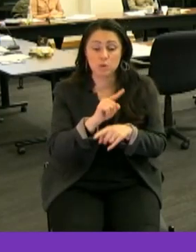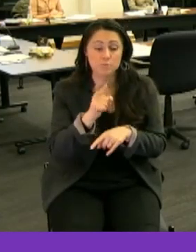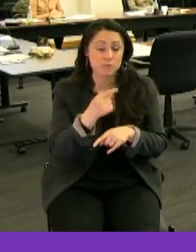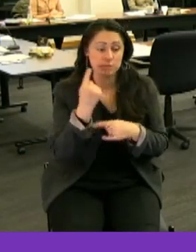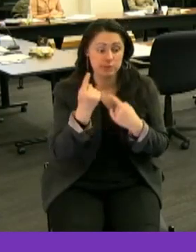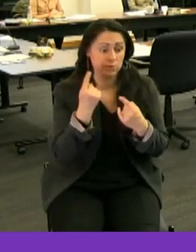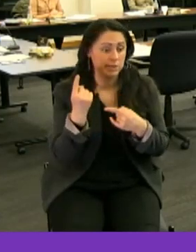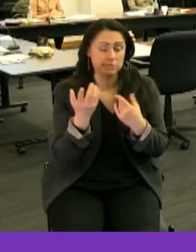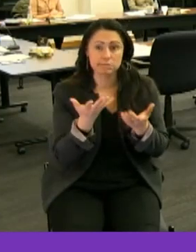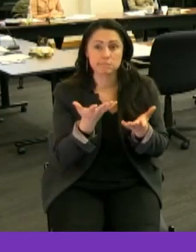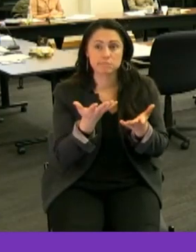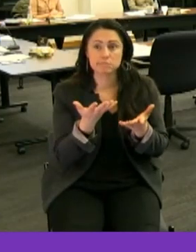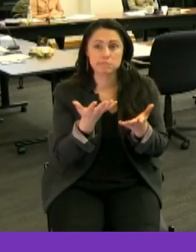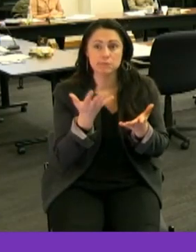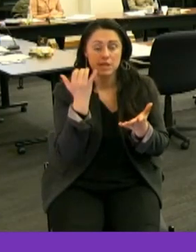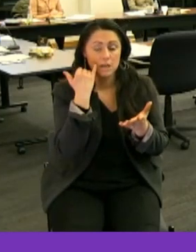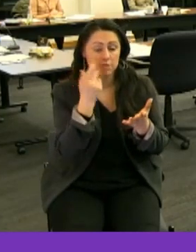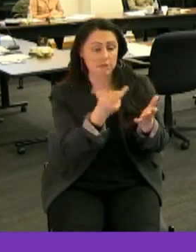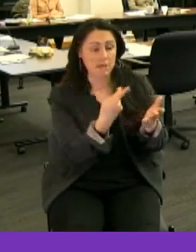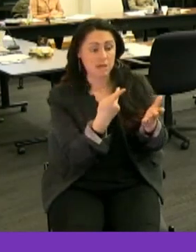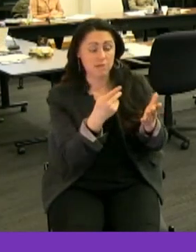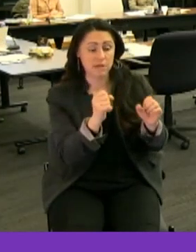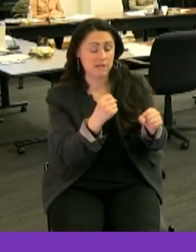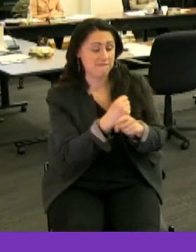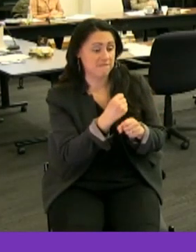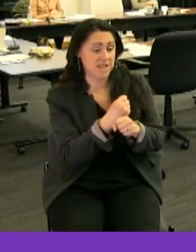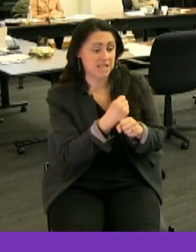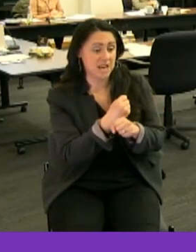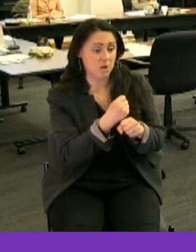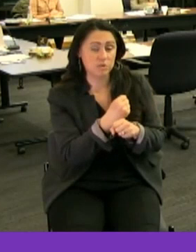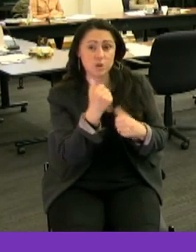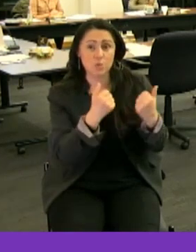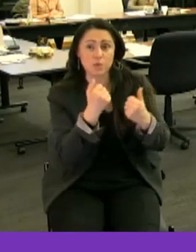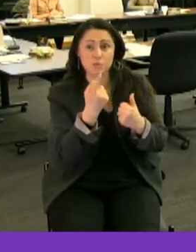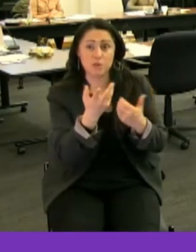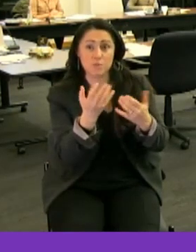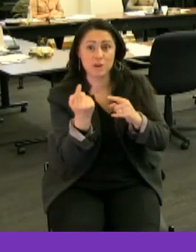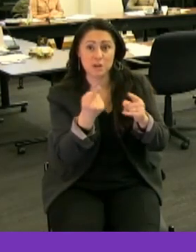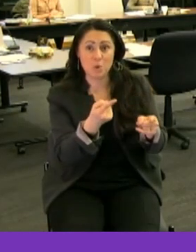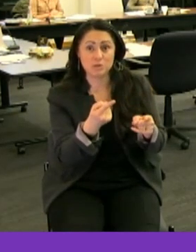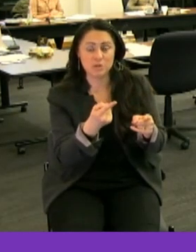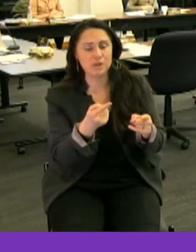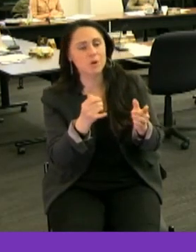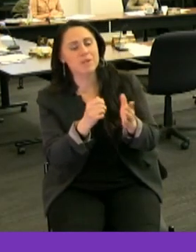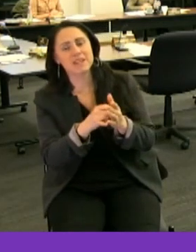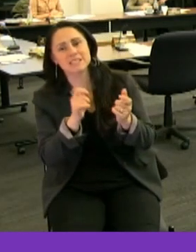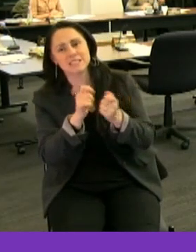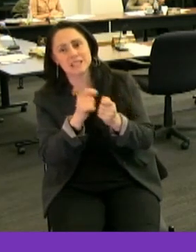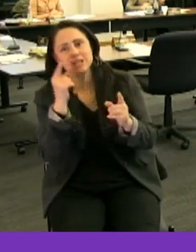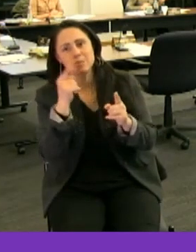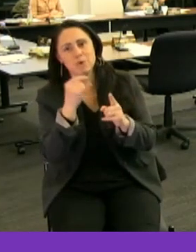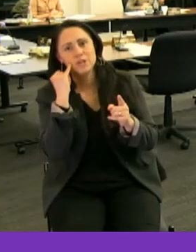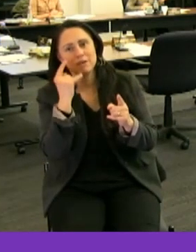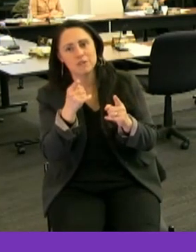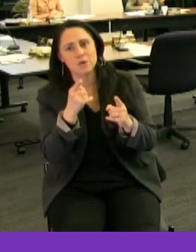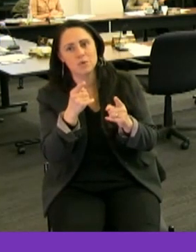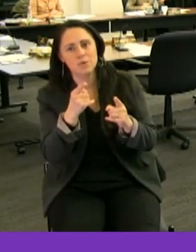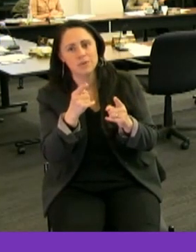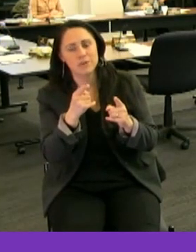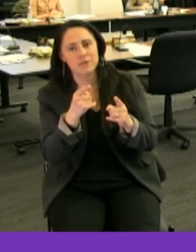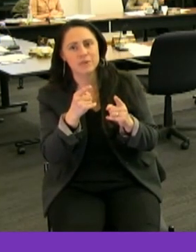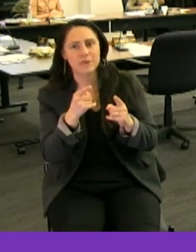just wondering if he and I fight it out and duke it out, which one we want to go to, or can we both go to? Well, it? that's exactly it. So if you jot down